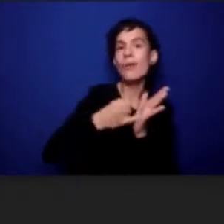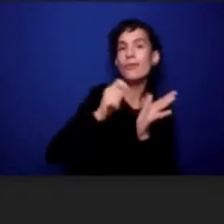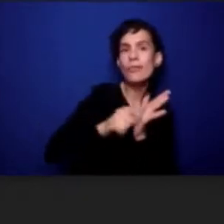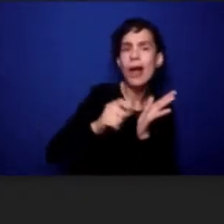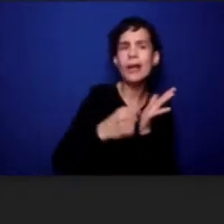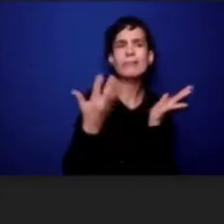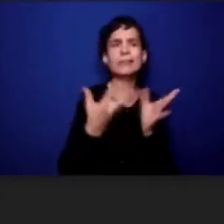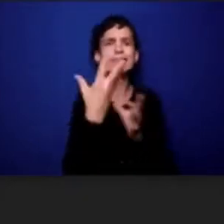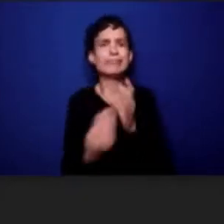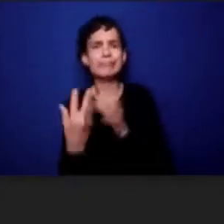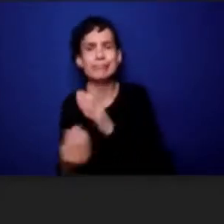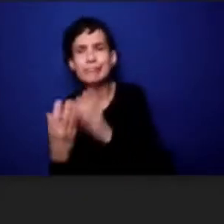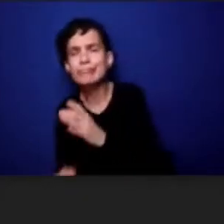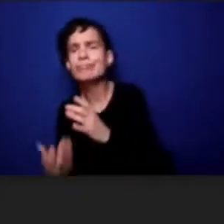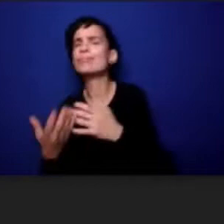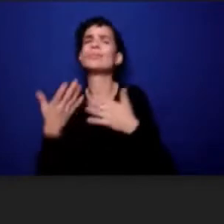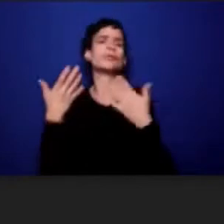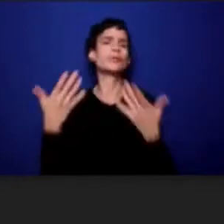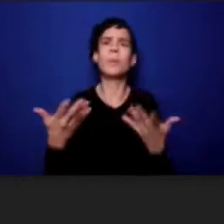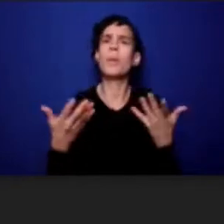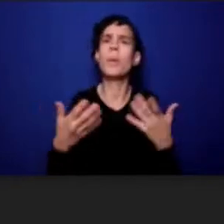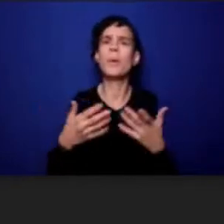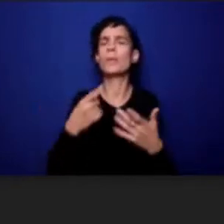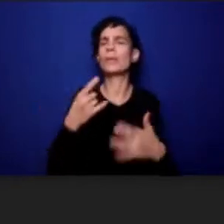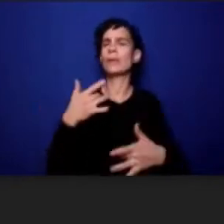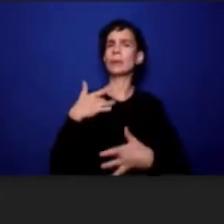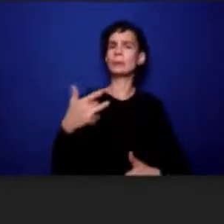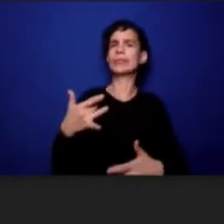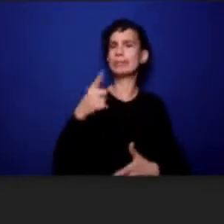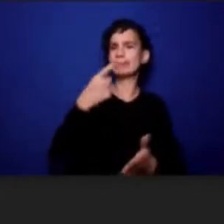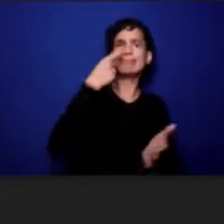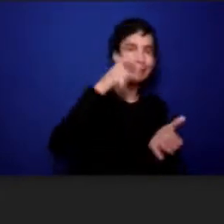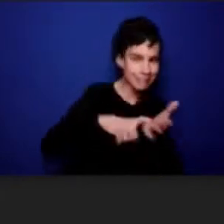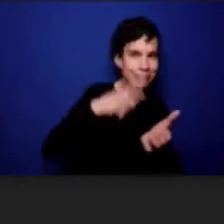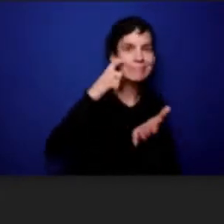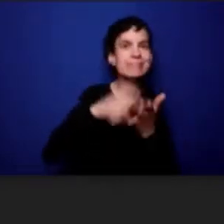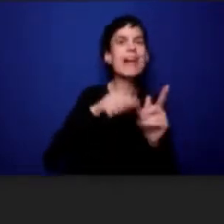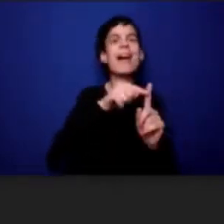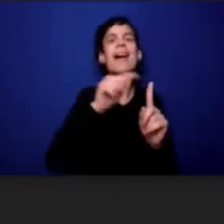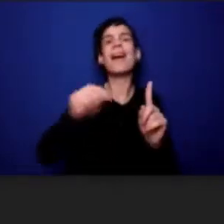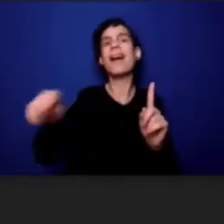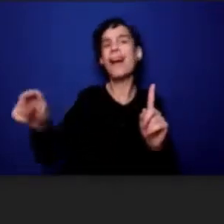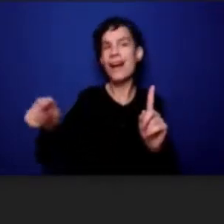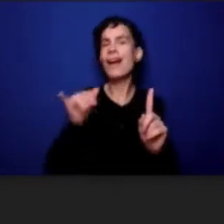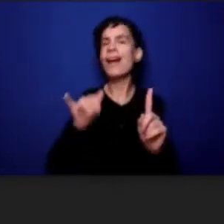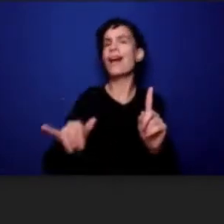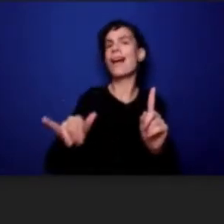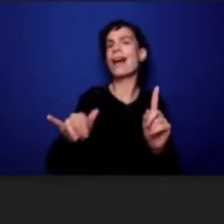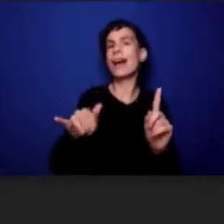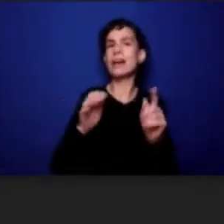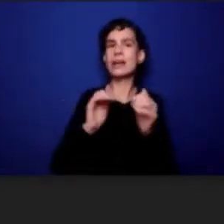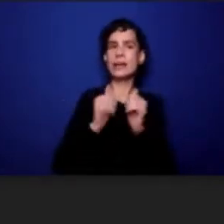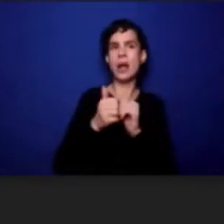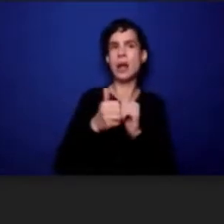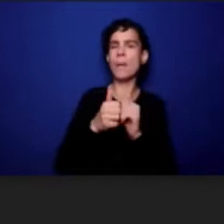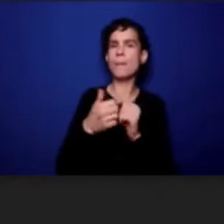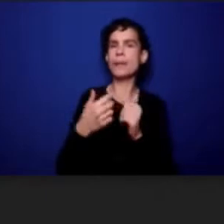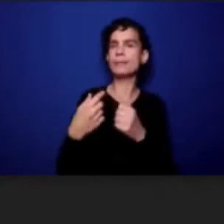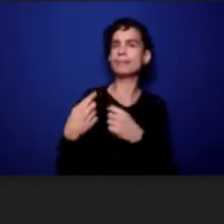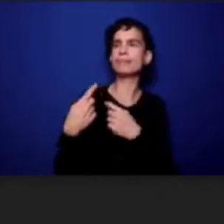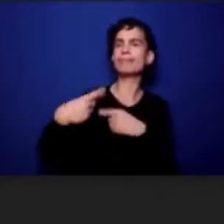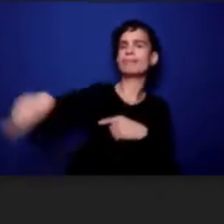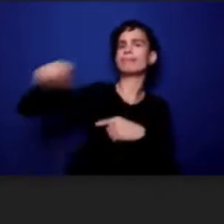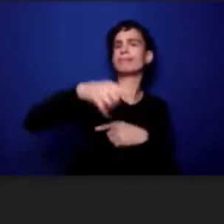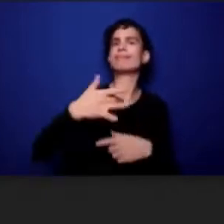just trends you notice in the way these objects are normally or have been talked about, and the kinds